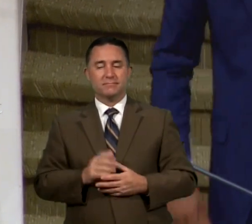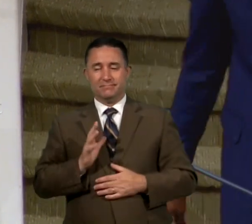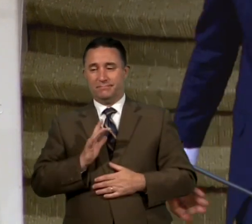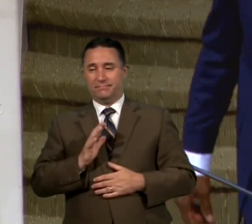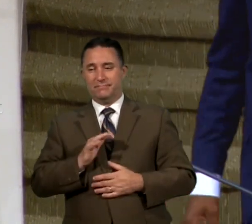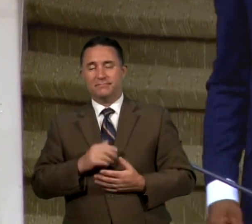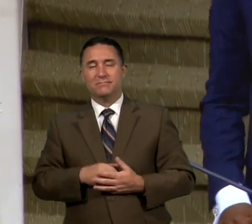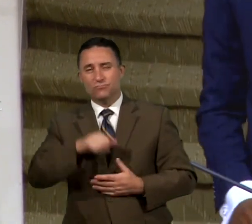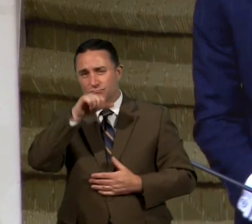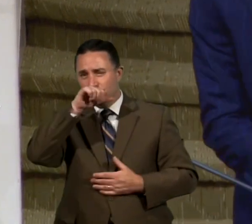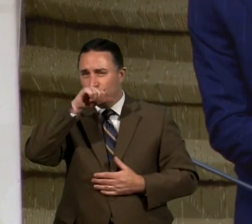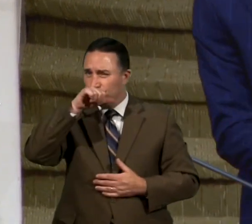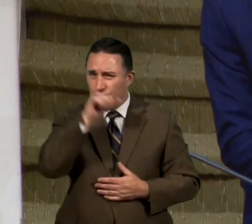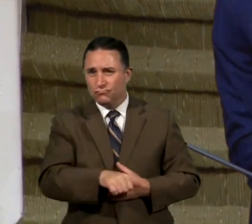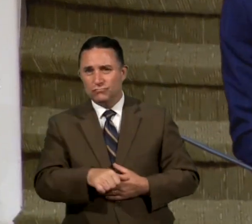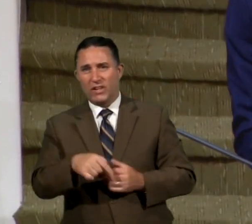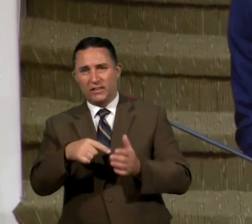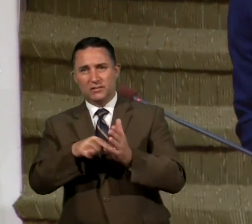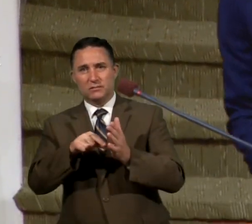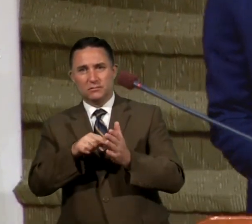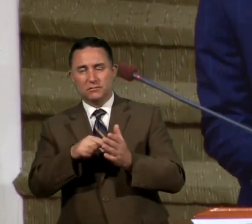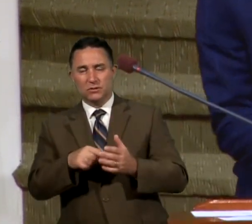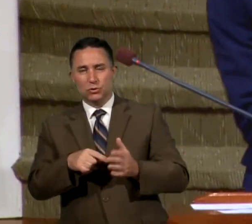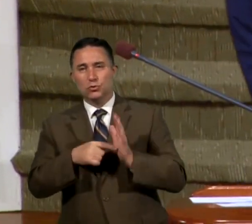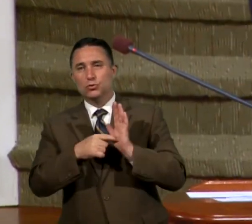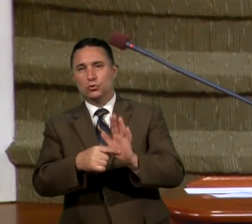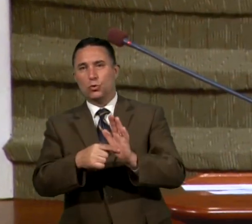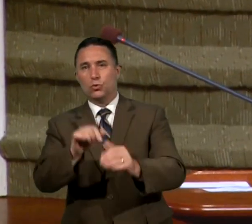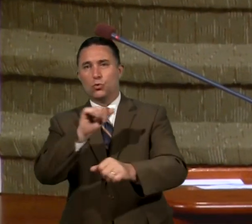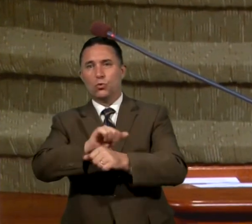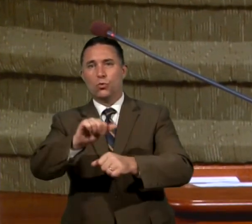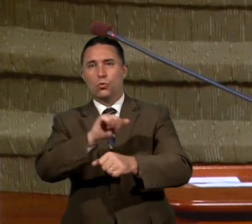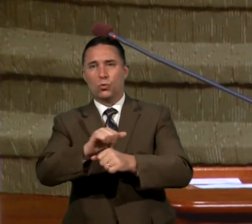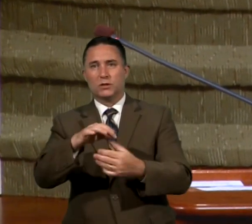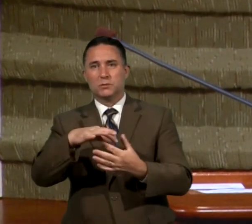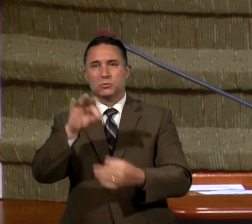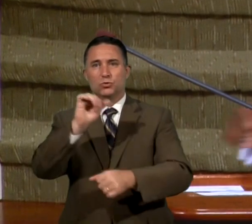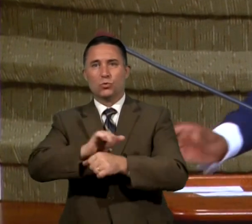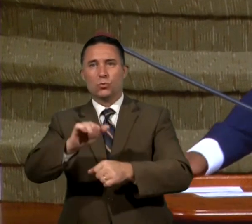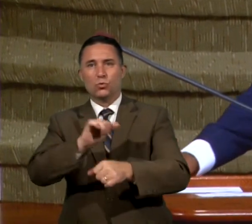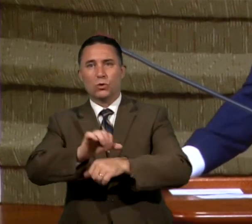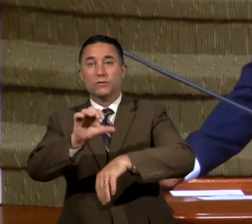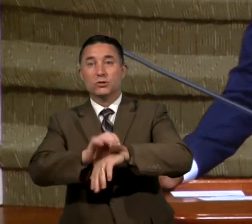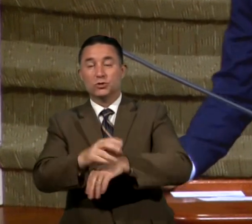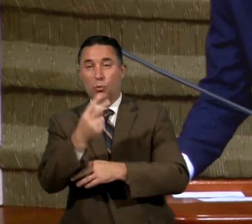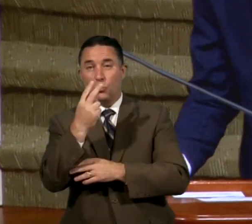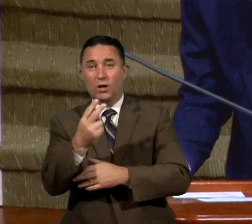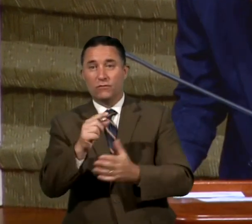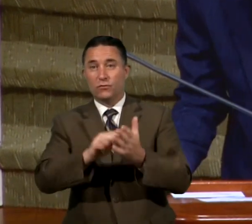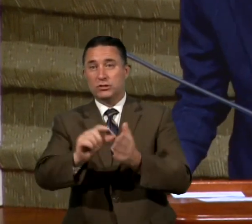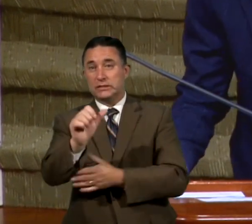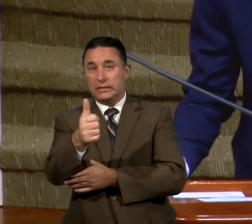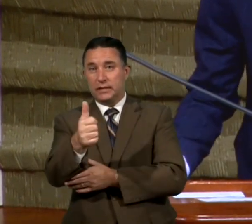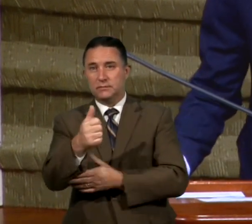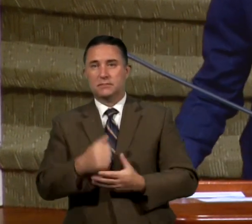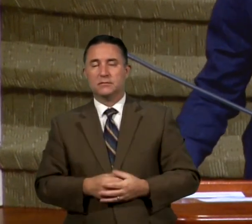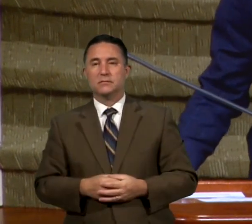it. I love it. This shows us the work of the spiritual work of the church. Watch it. Verse 10.